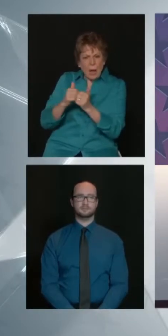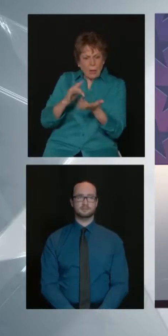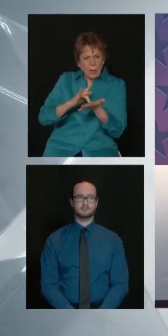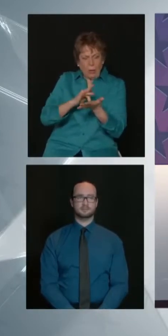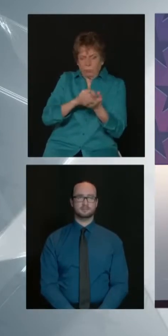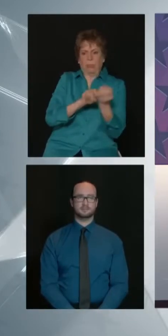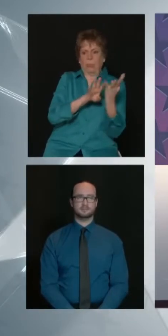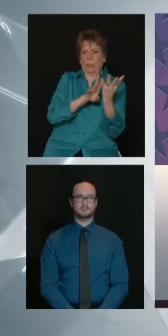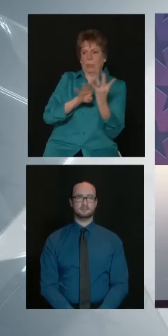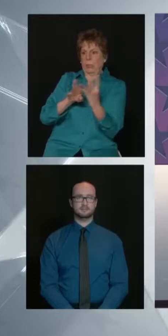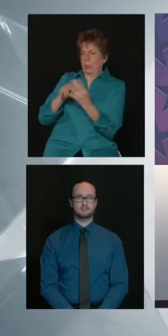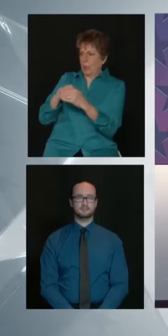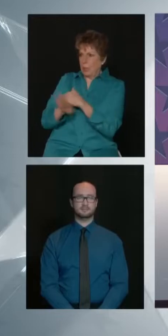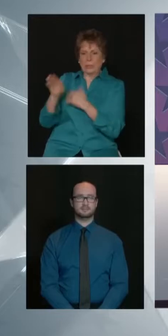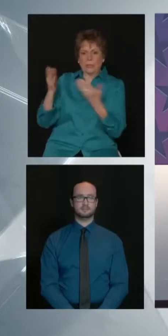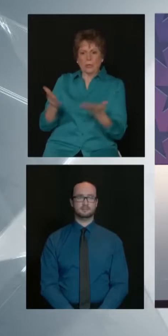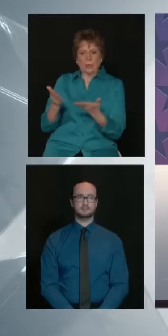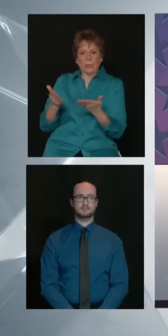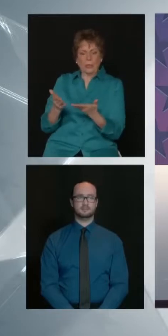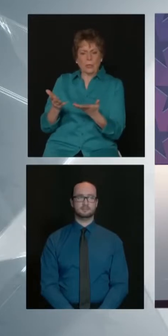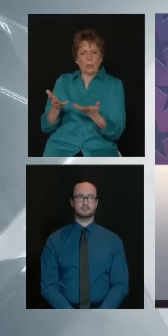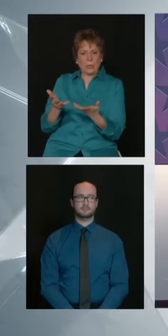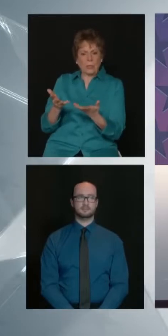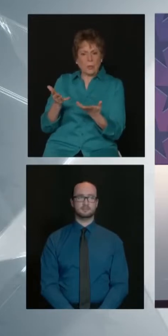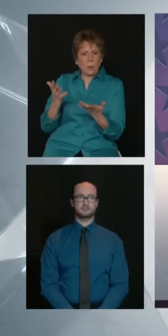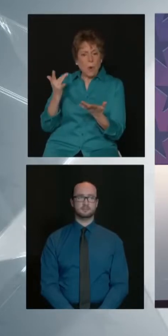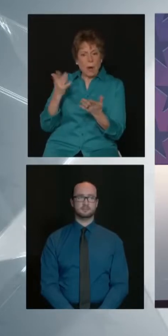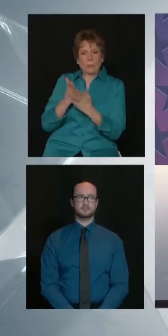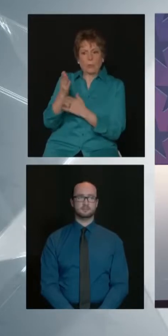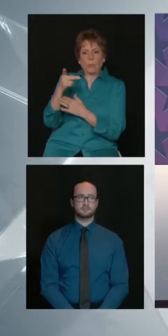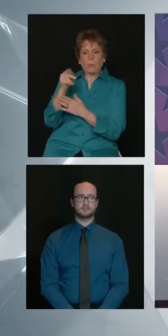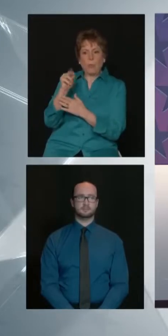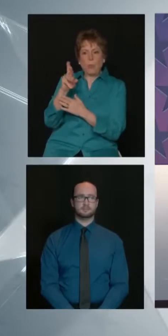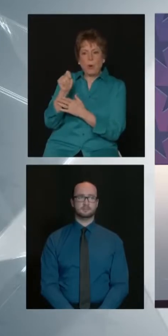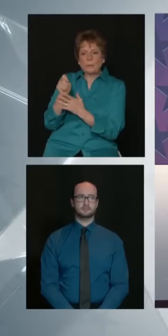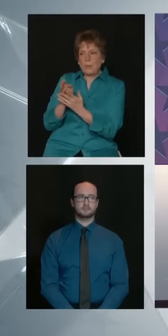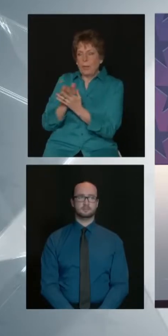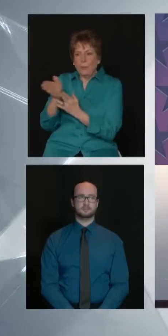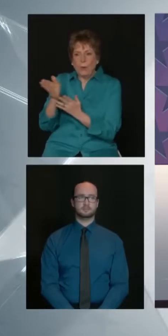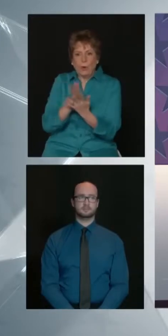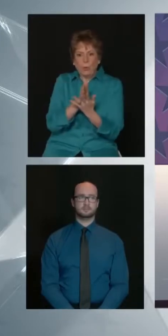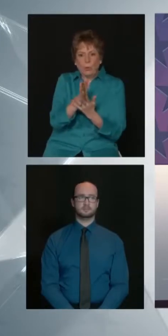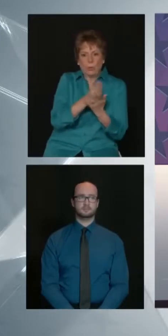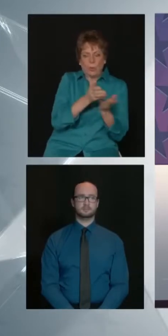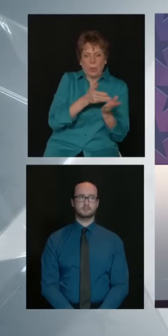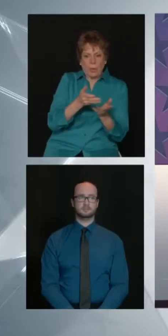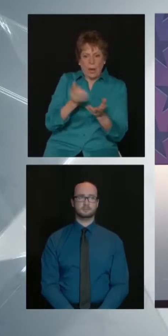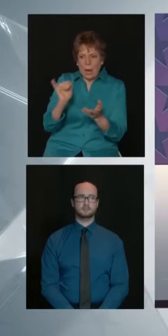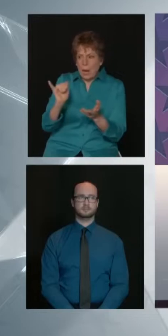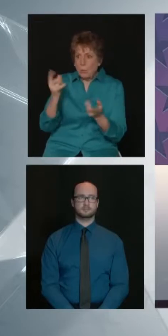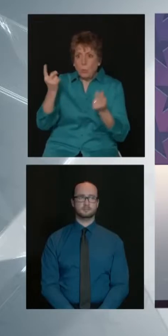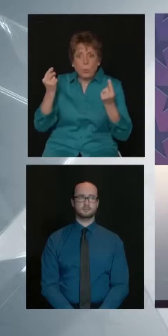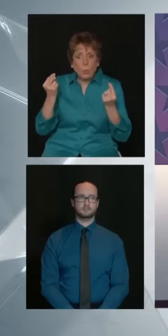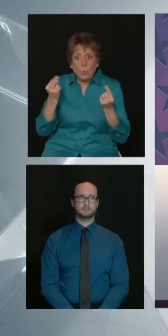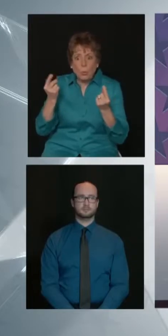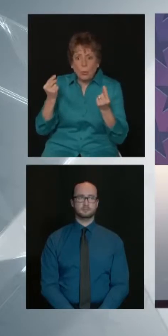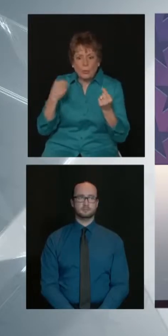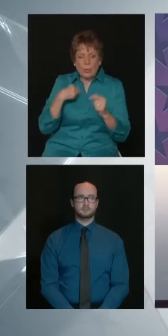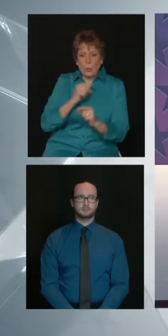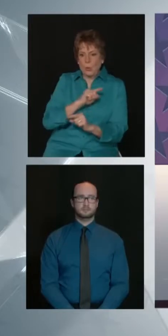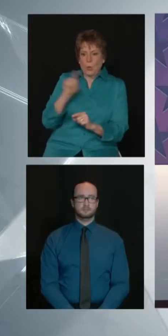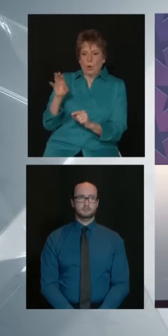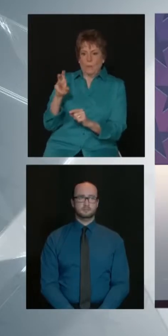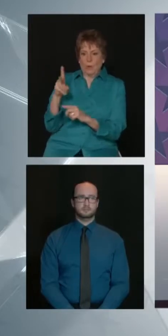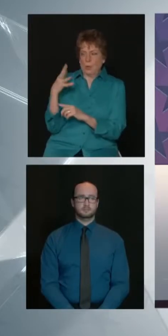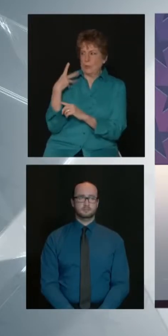my term in the Senate. So you know what I did? Went back to Washington, and I got the money appropriated to rebuild our ports of entry. You know why?